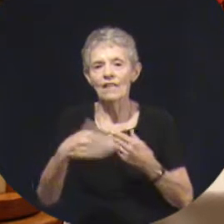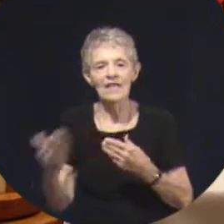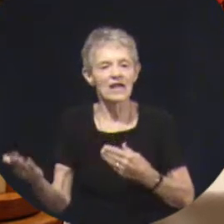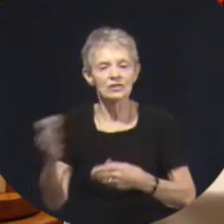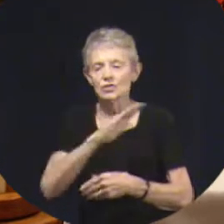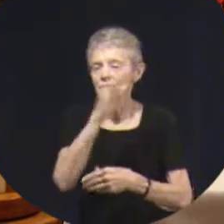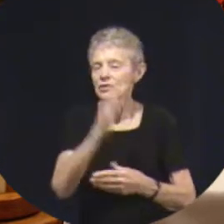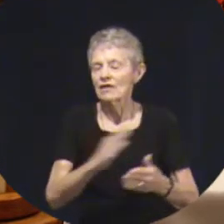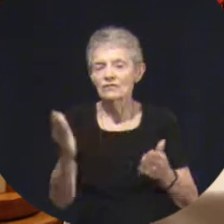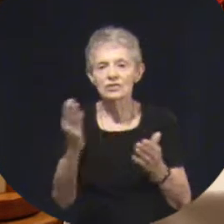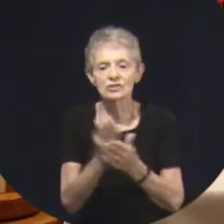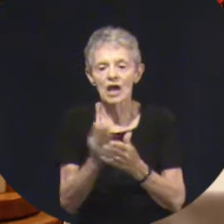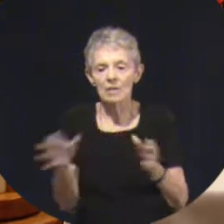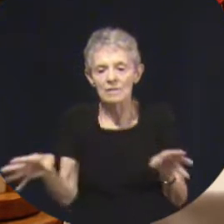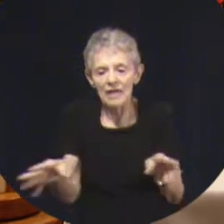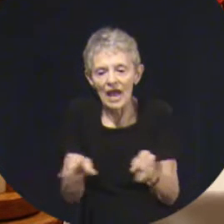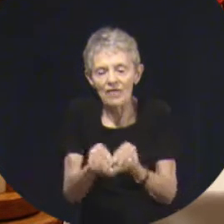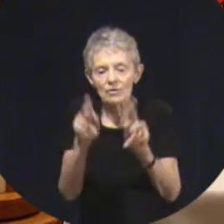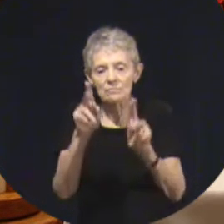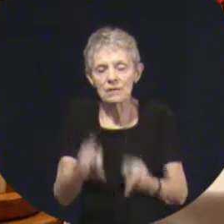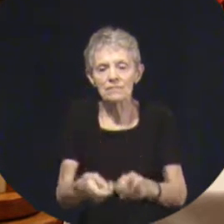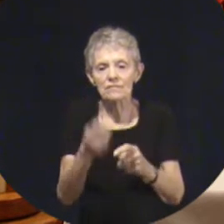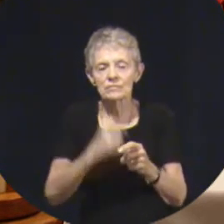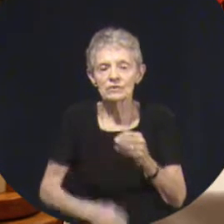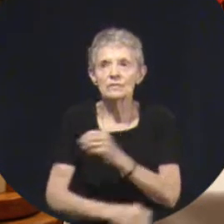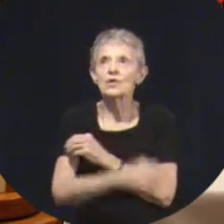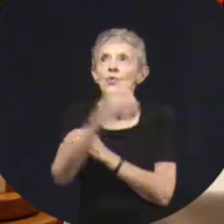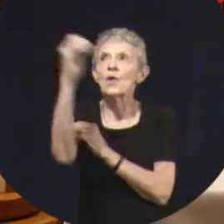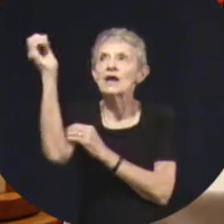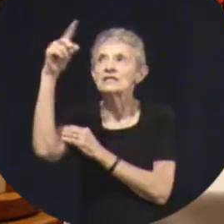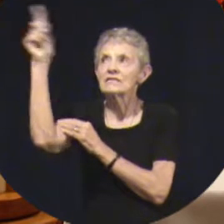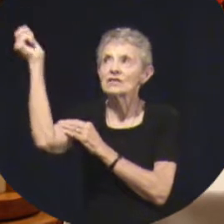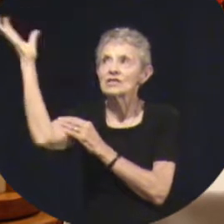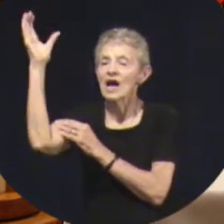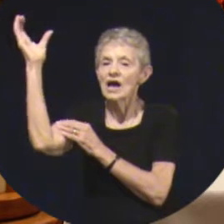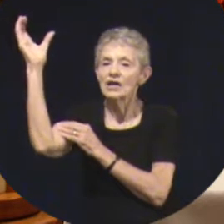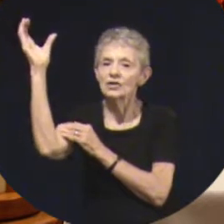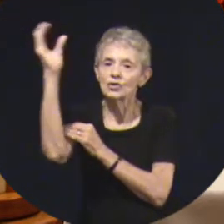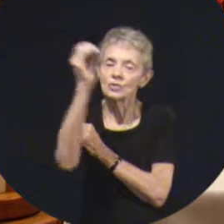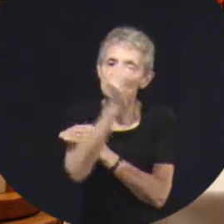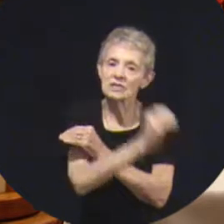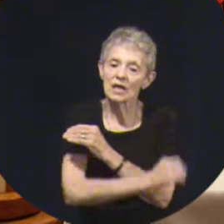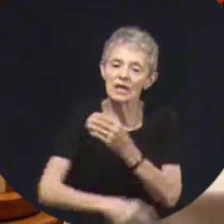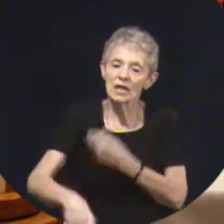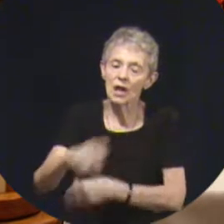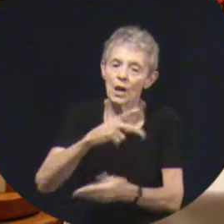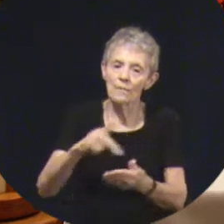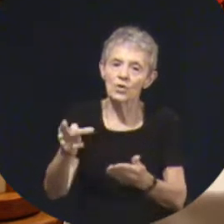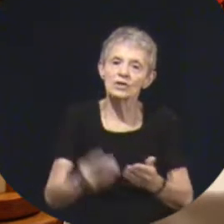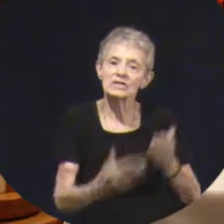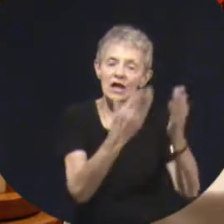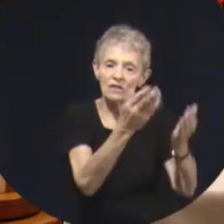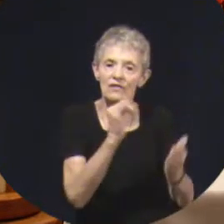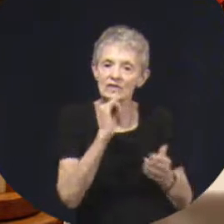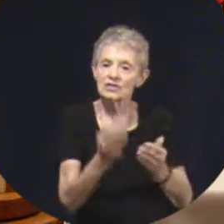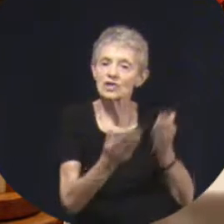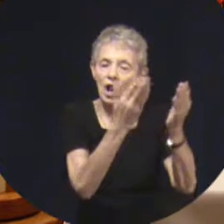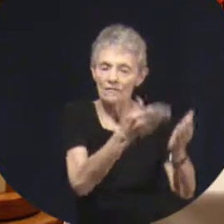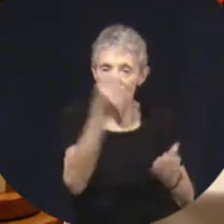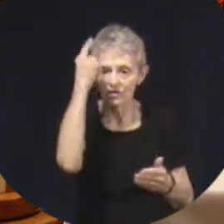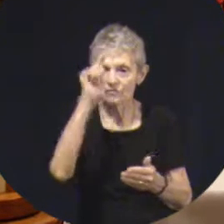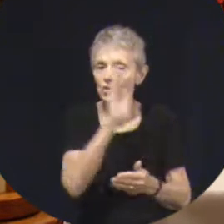You are indeed holy, O Lord, and all you have created rightly gives you praise. For through your Son, our Lord Jesus Christ, by the power and working of the Holy Spirit, you